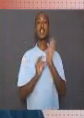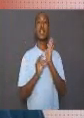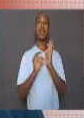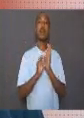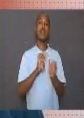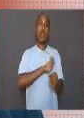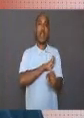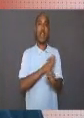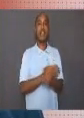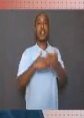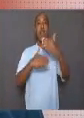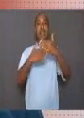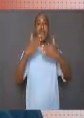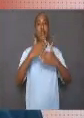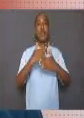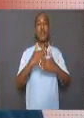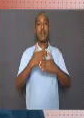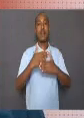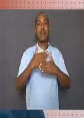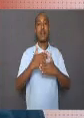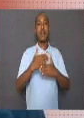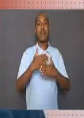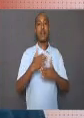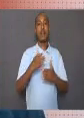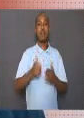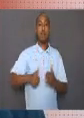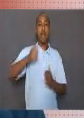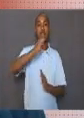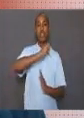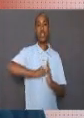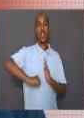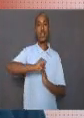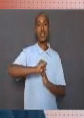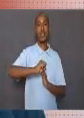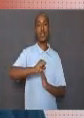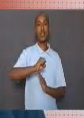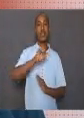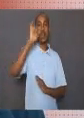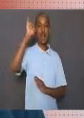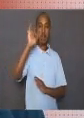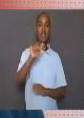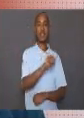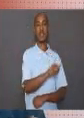of energy levels, or main shells, remains the same.